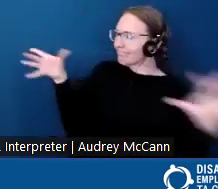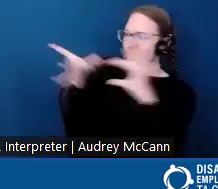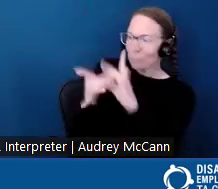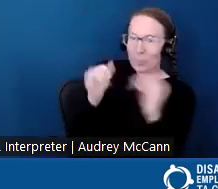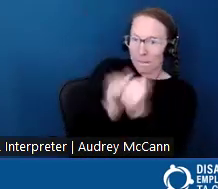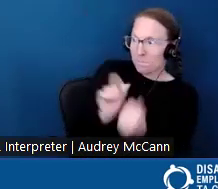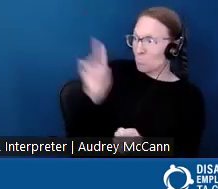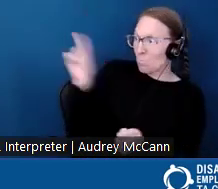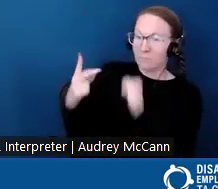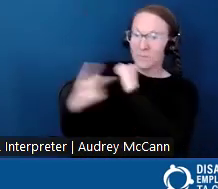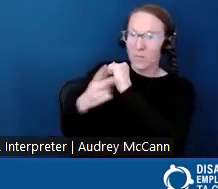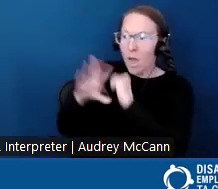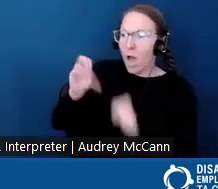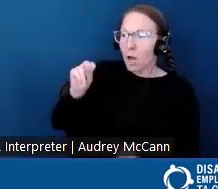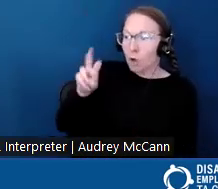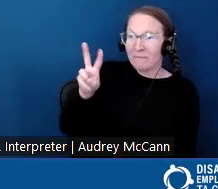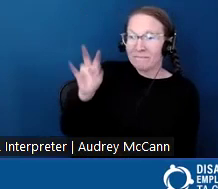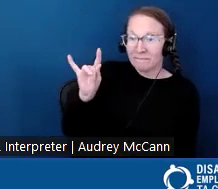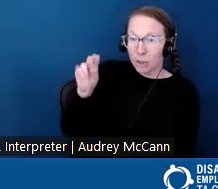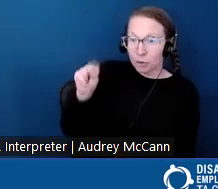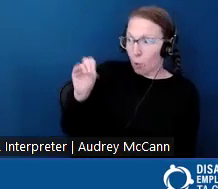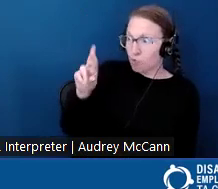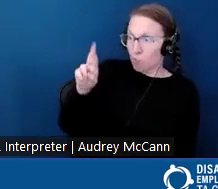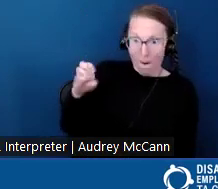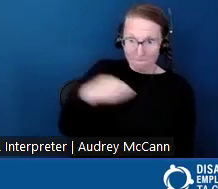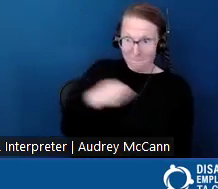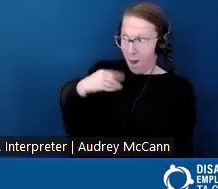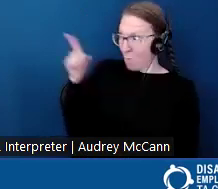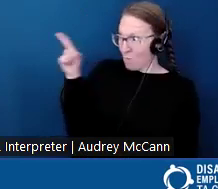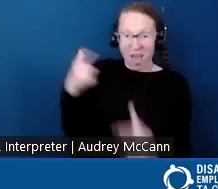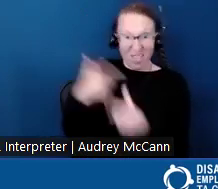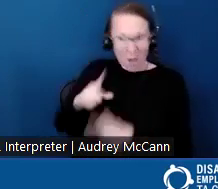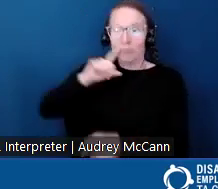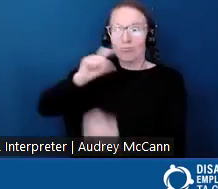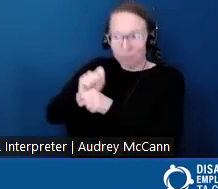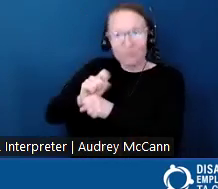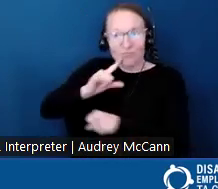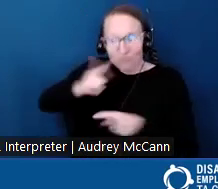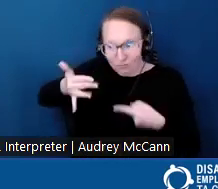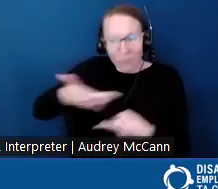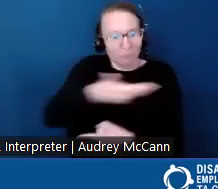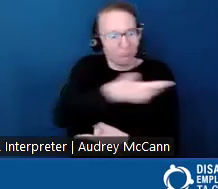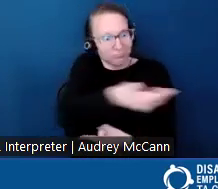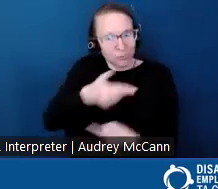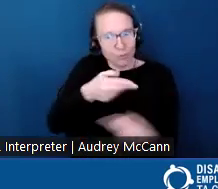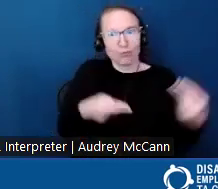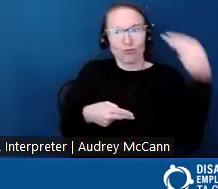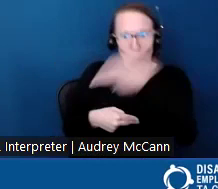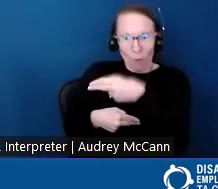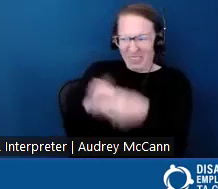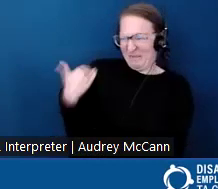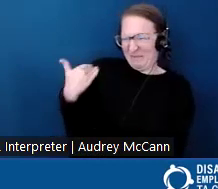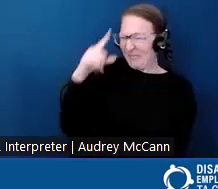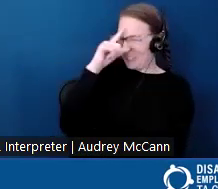the Conservation Corps members, and he was eventually hired on as a crew member this past